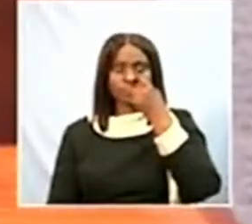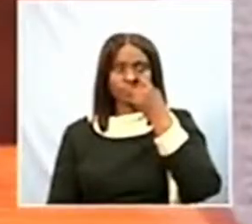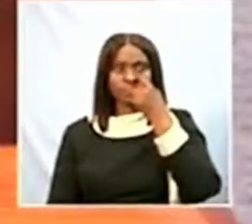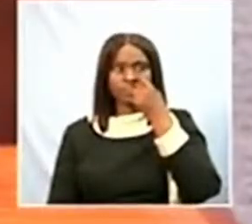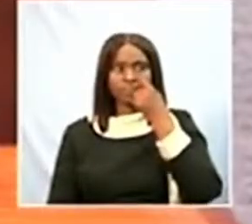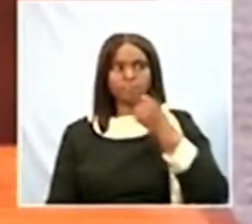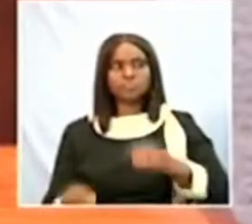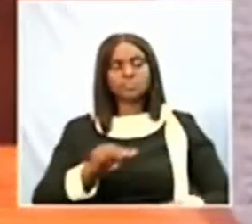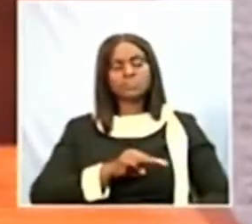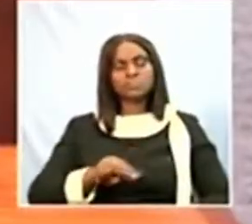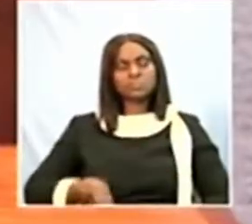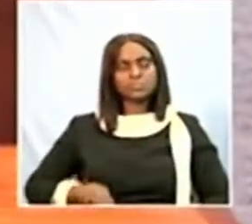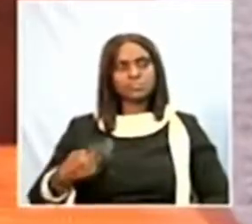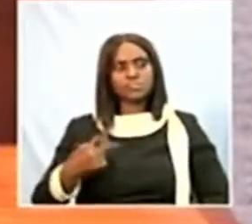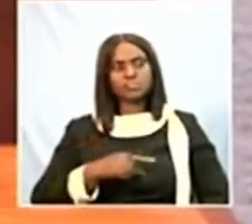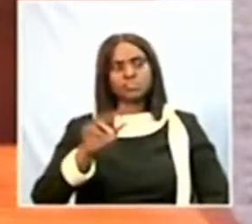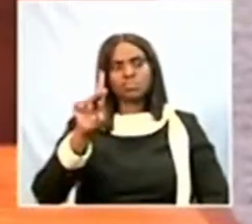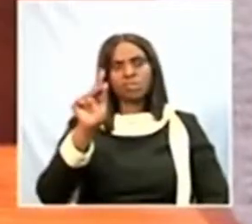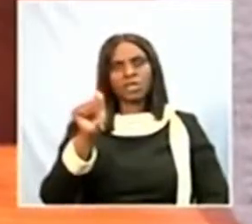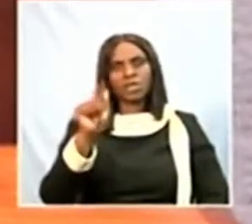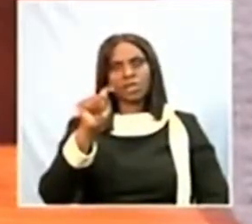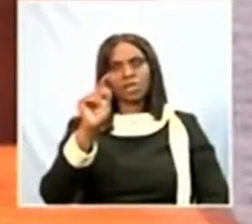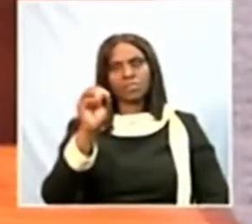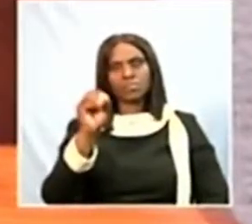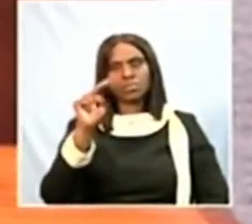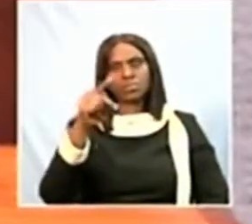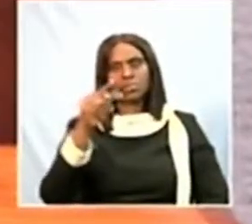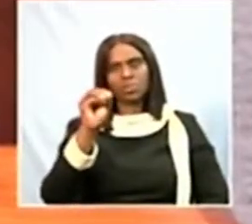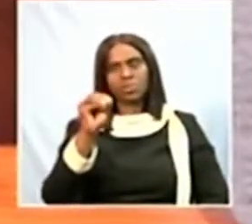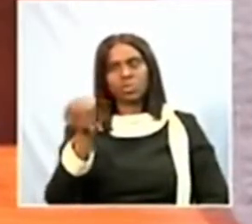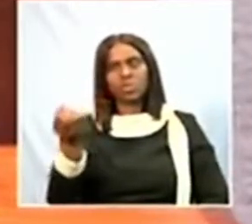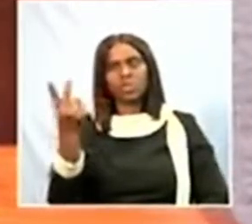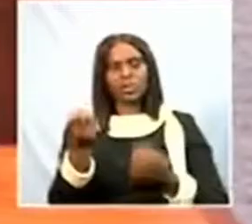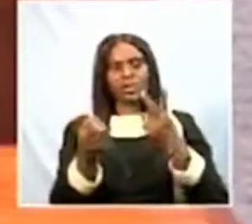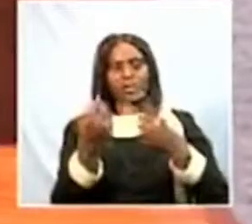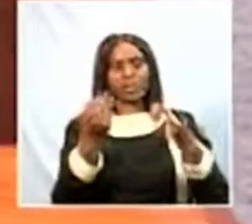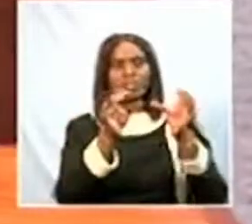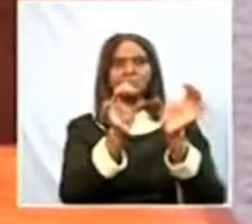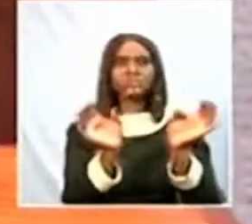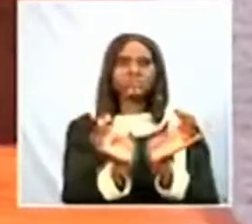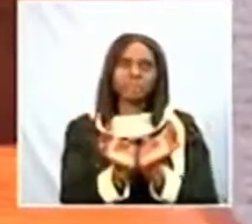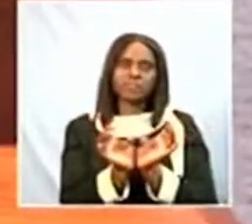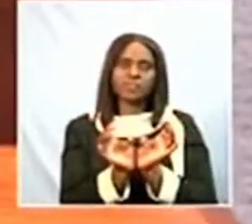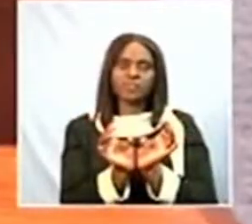Honorable Member, Katongo, Chongo, Kawata Constituency.